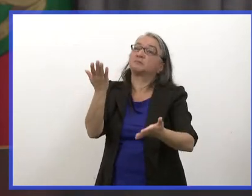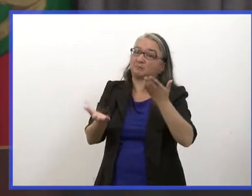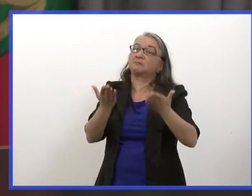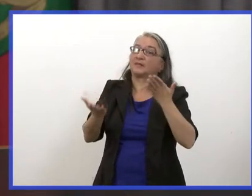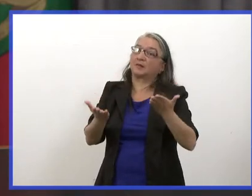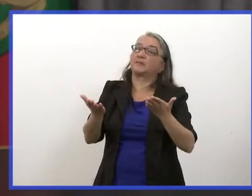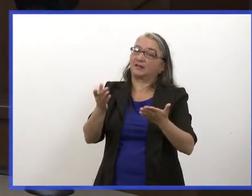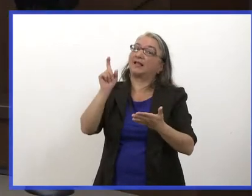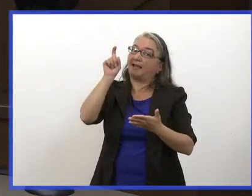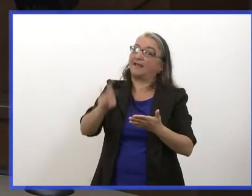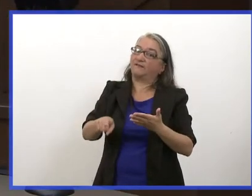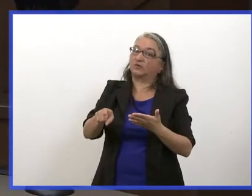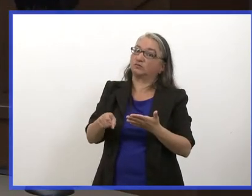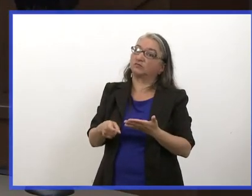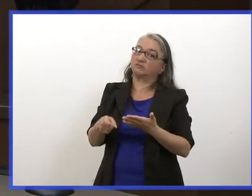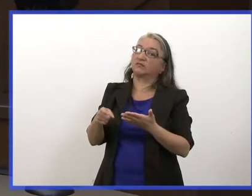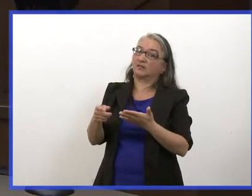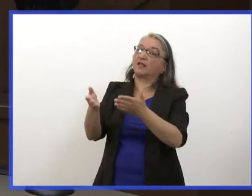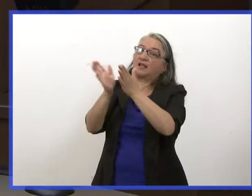remote.